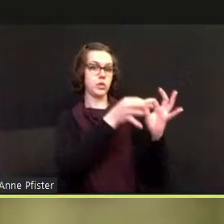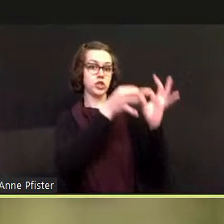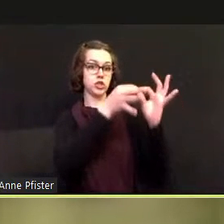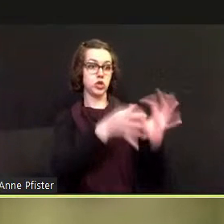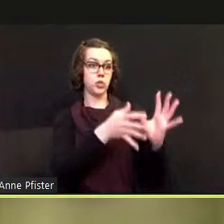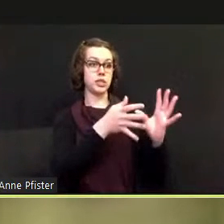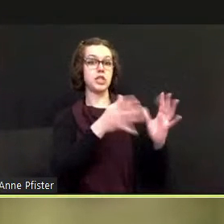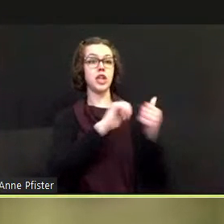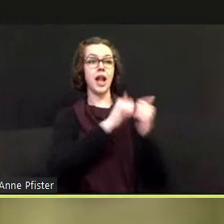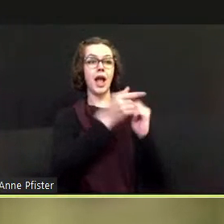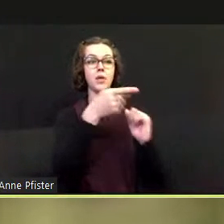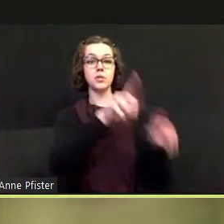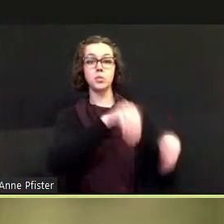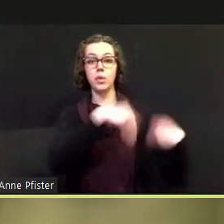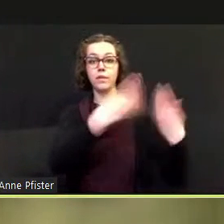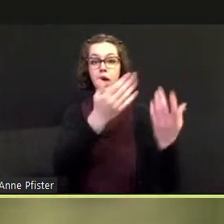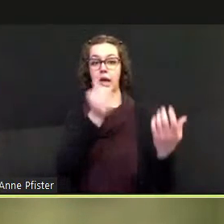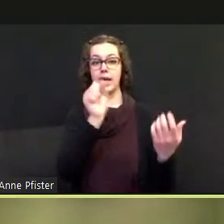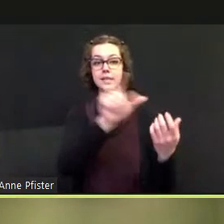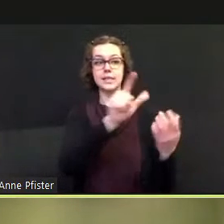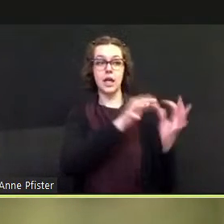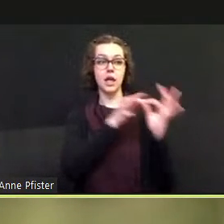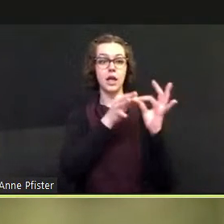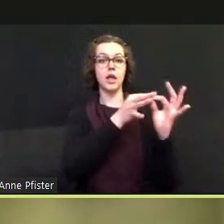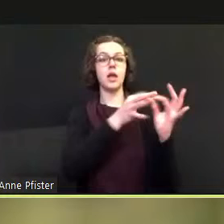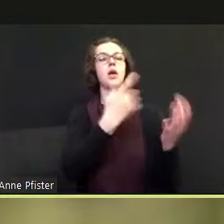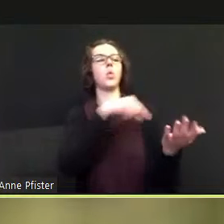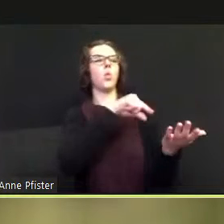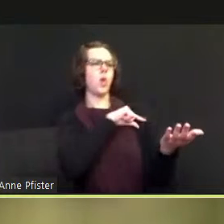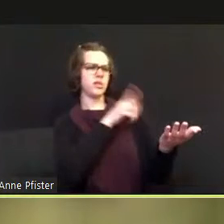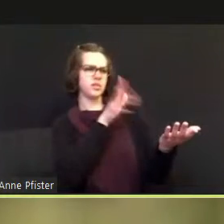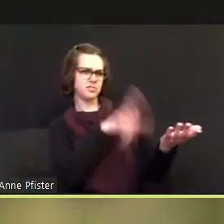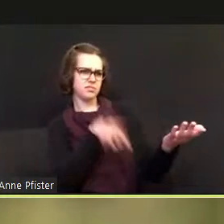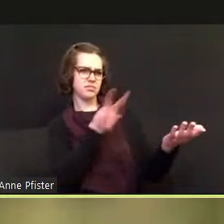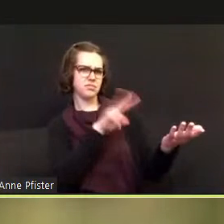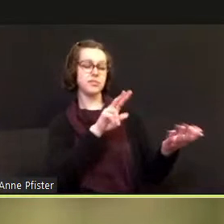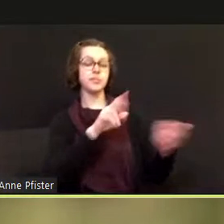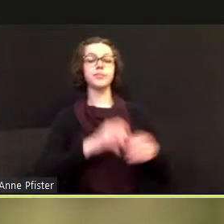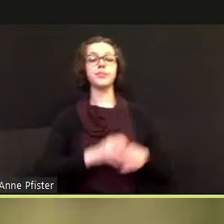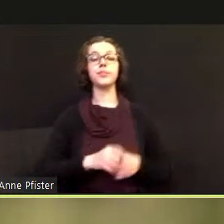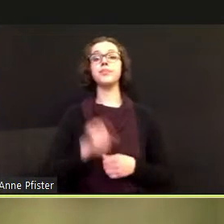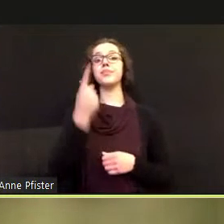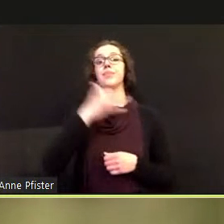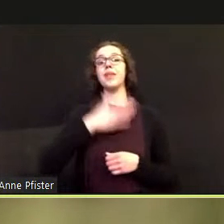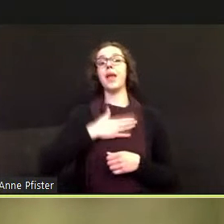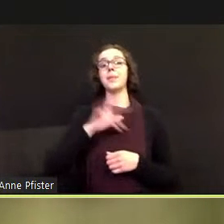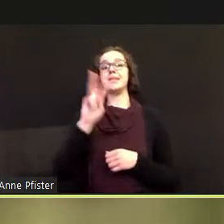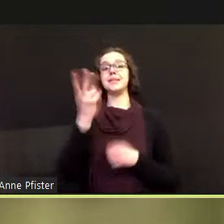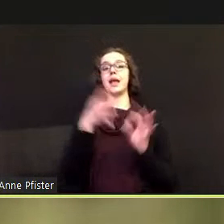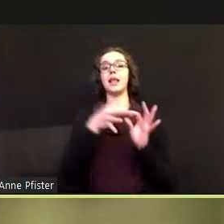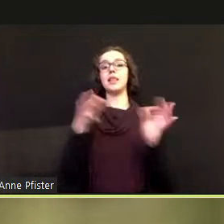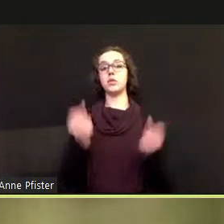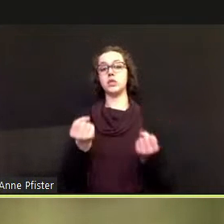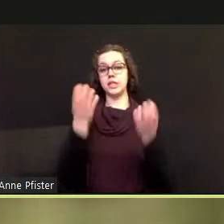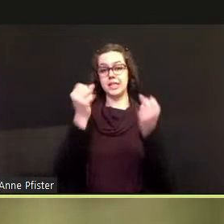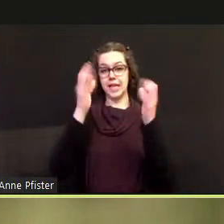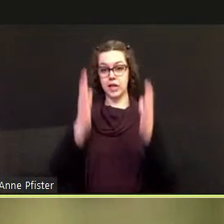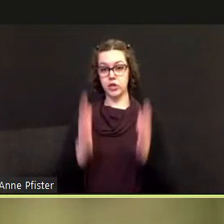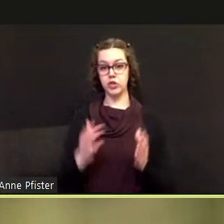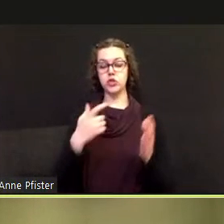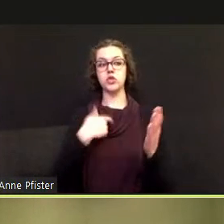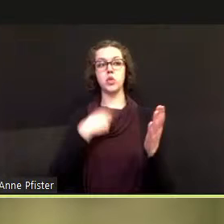discuss. As a second sign language user, I verified my annotations and interpretation of the signing in the